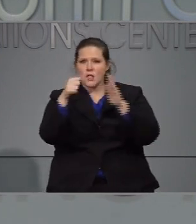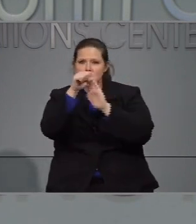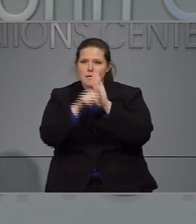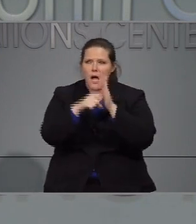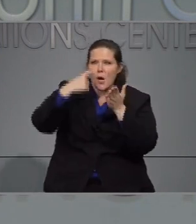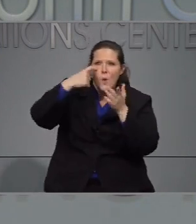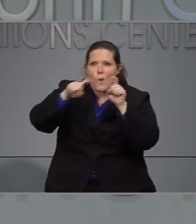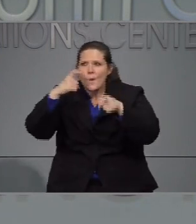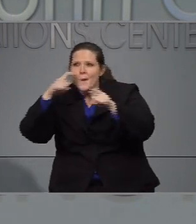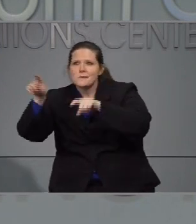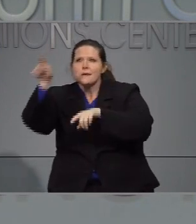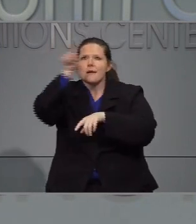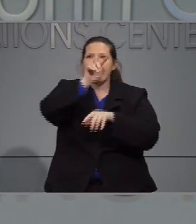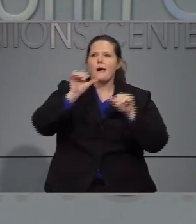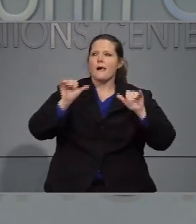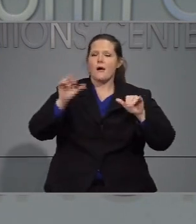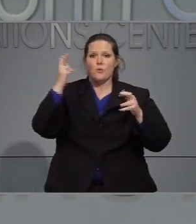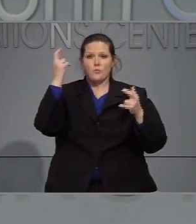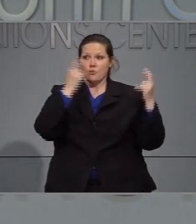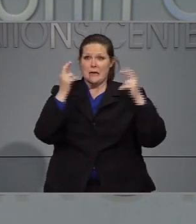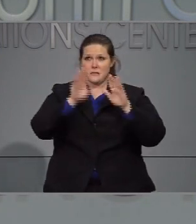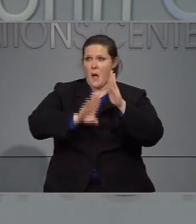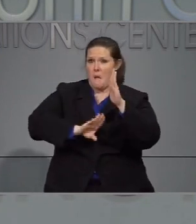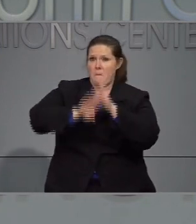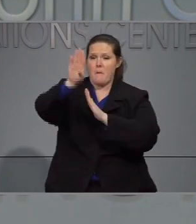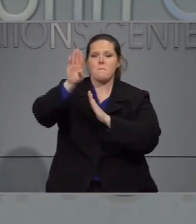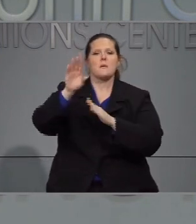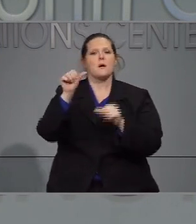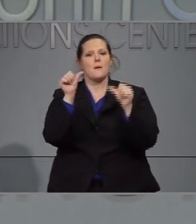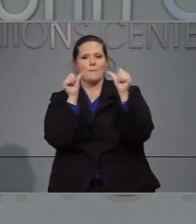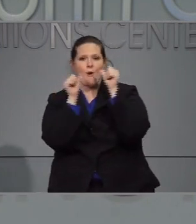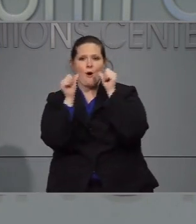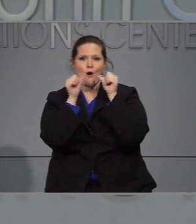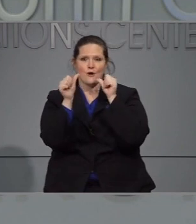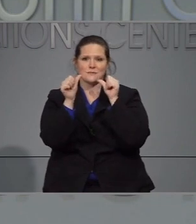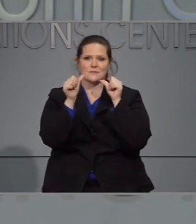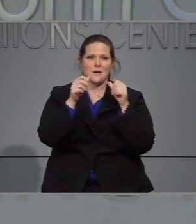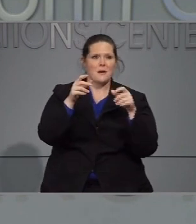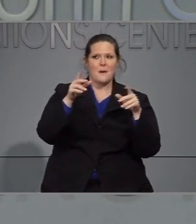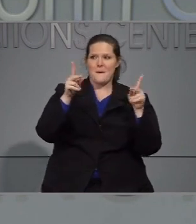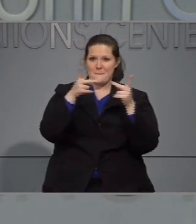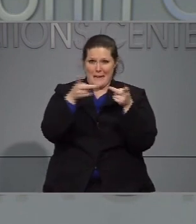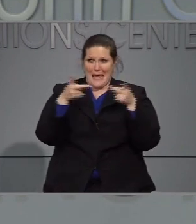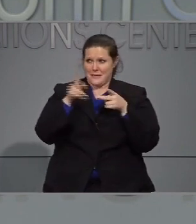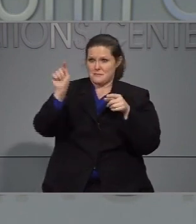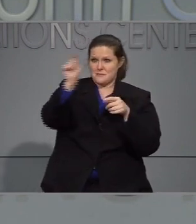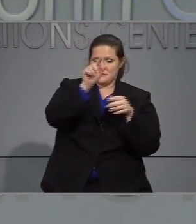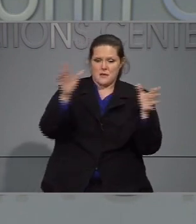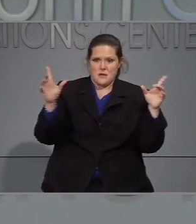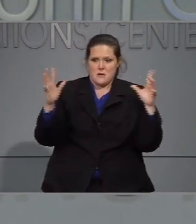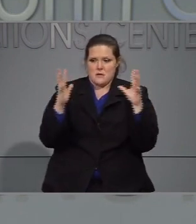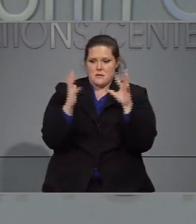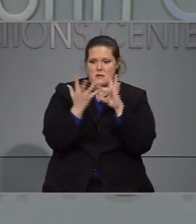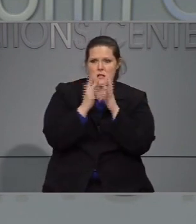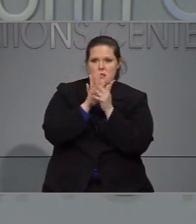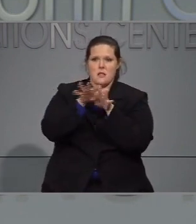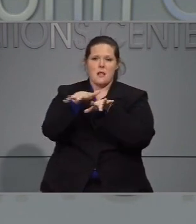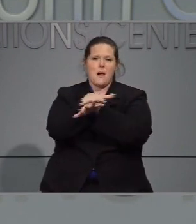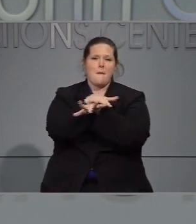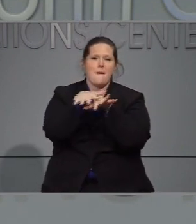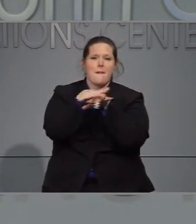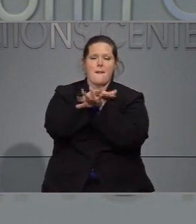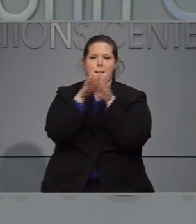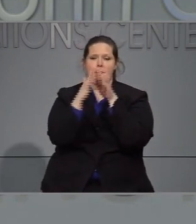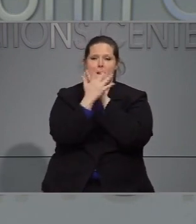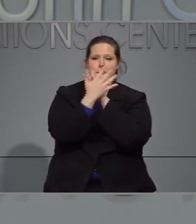gather closely together are a high transmission setting for this virus. We want to prevent